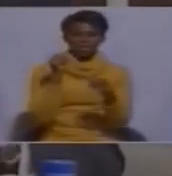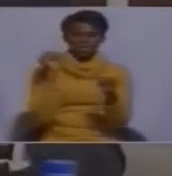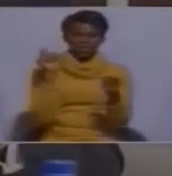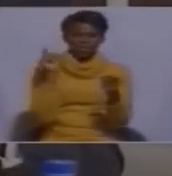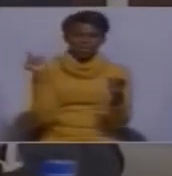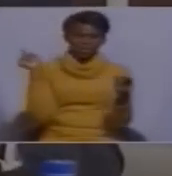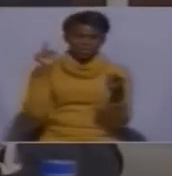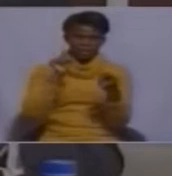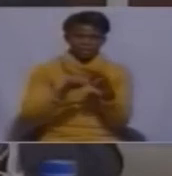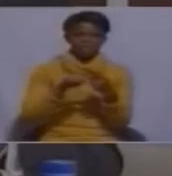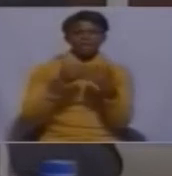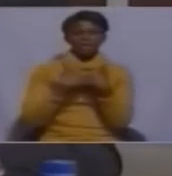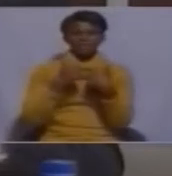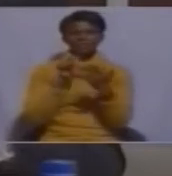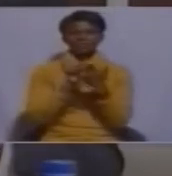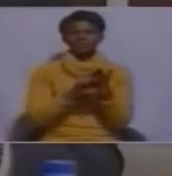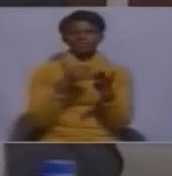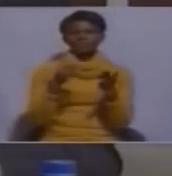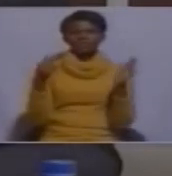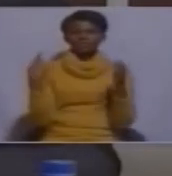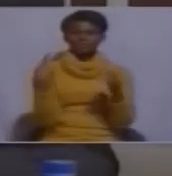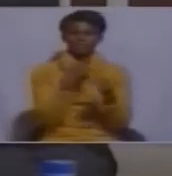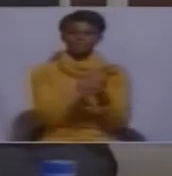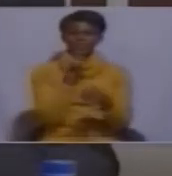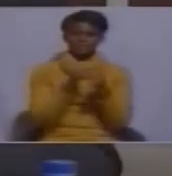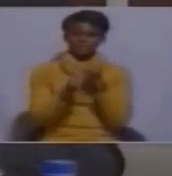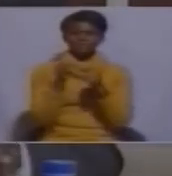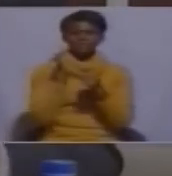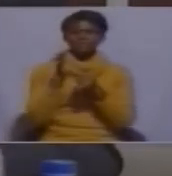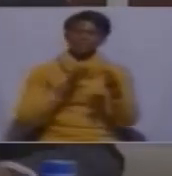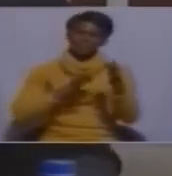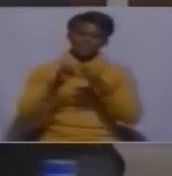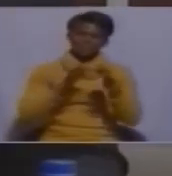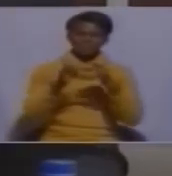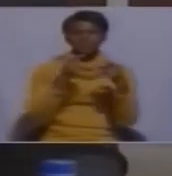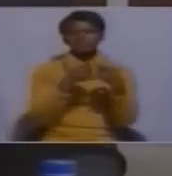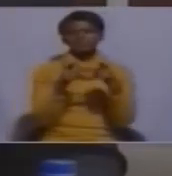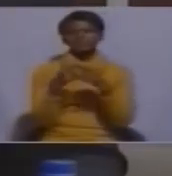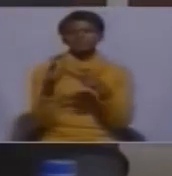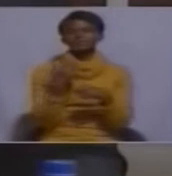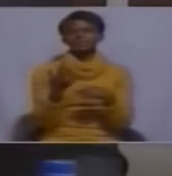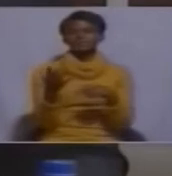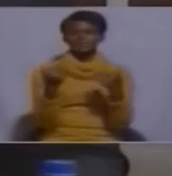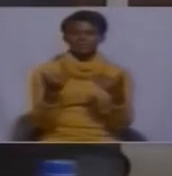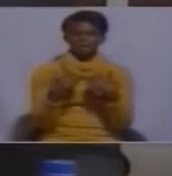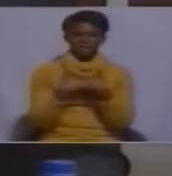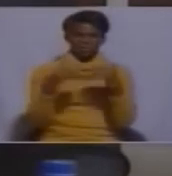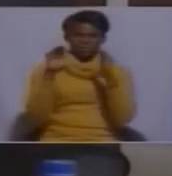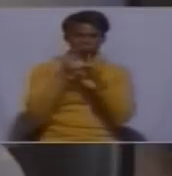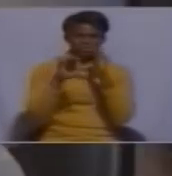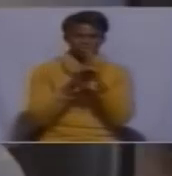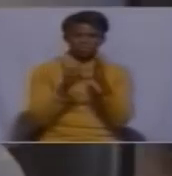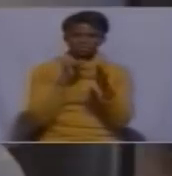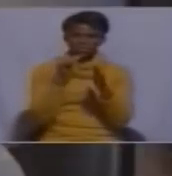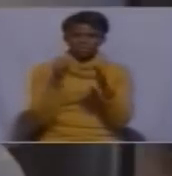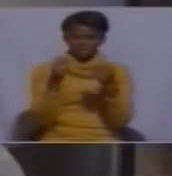until there's an act of parliament which will prescribe the processes and so on and so forth. So we'll have a constitution that really doesn't really